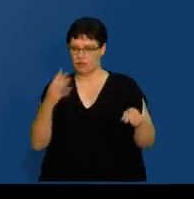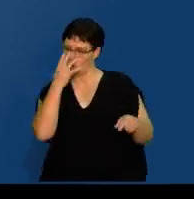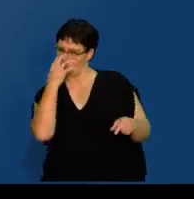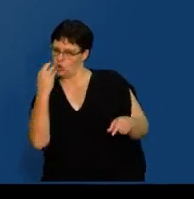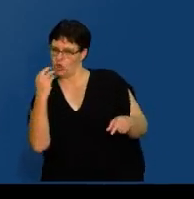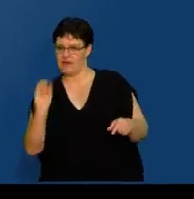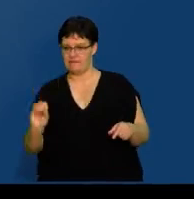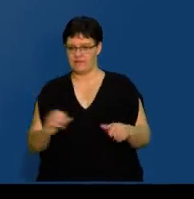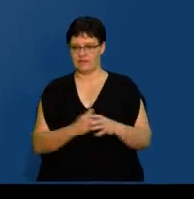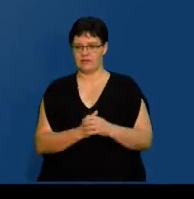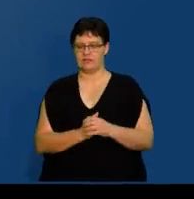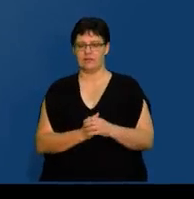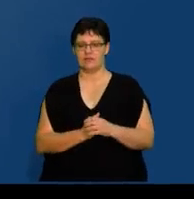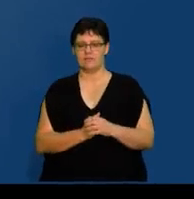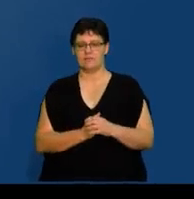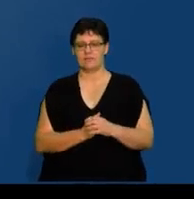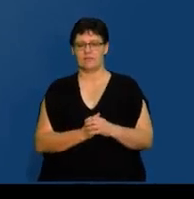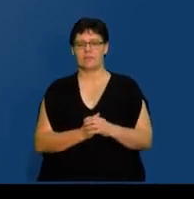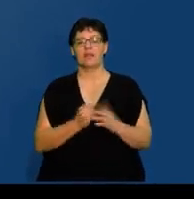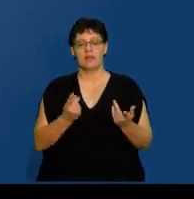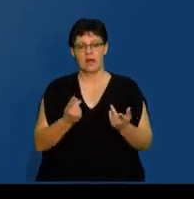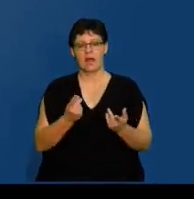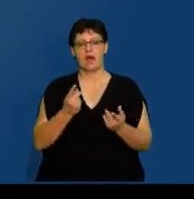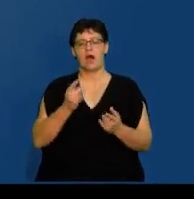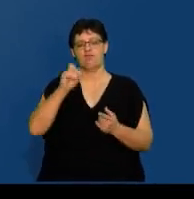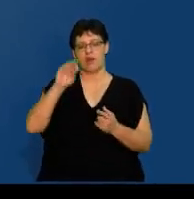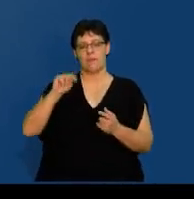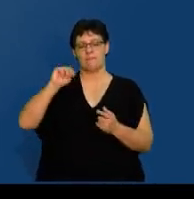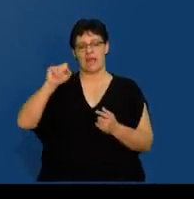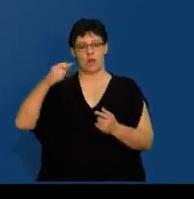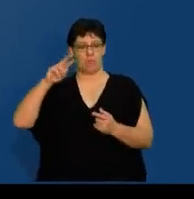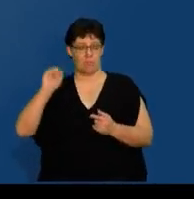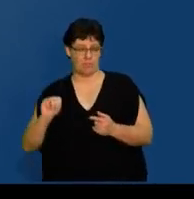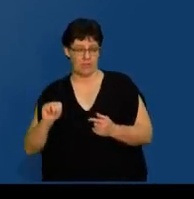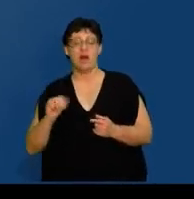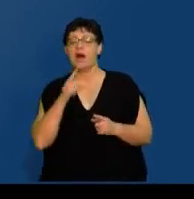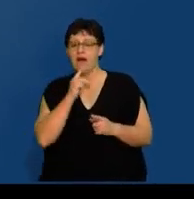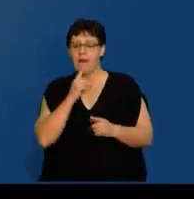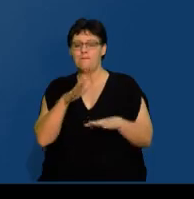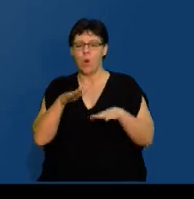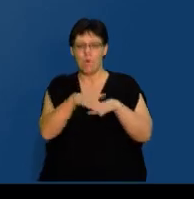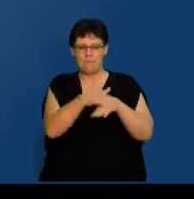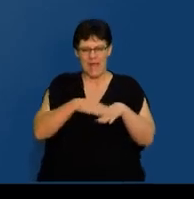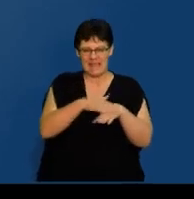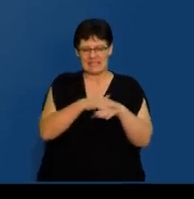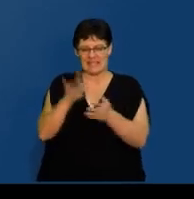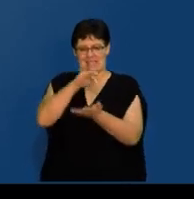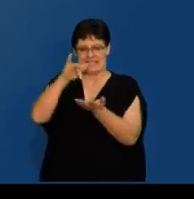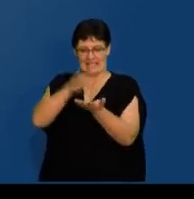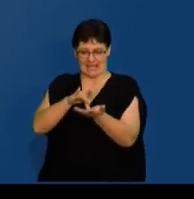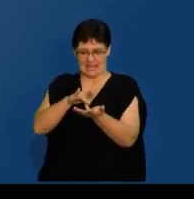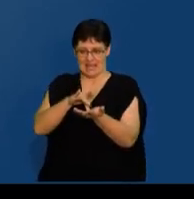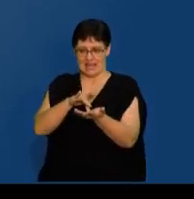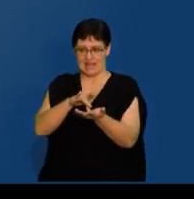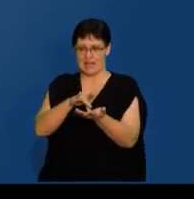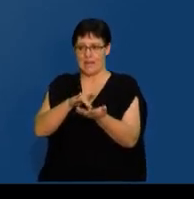lower jaws. The foramen magnum is much more towards the base and the center, indicating